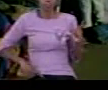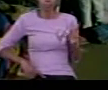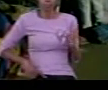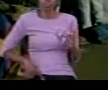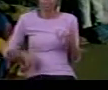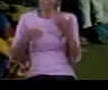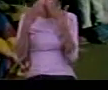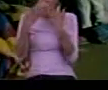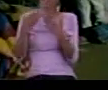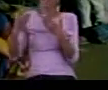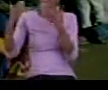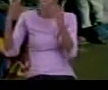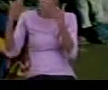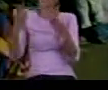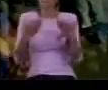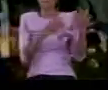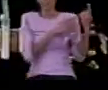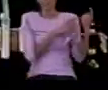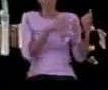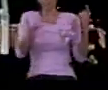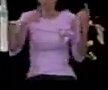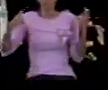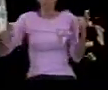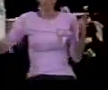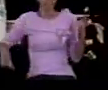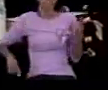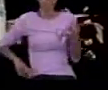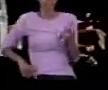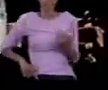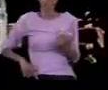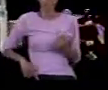Lord. Thank you,